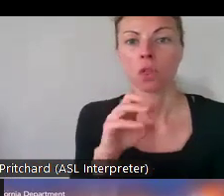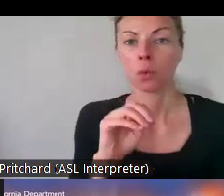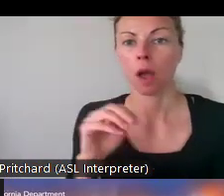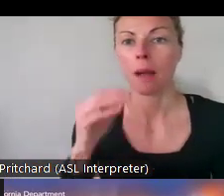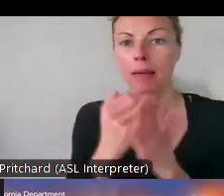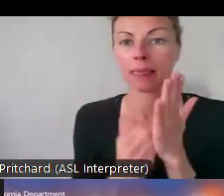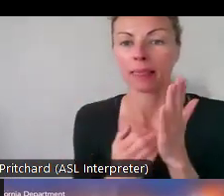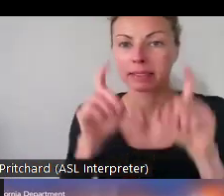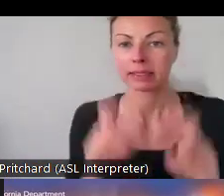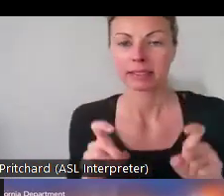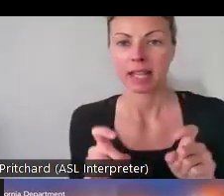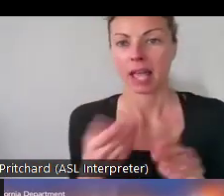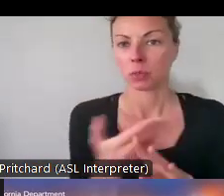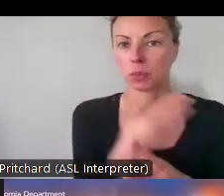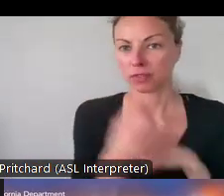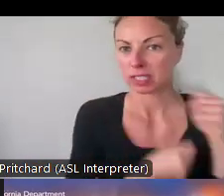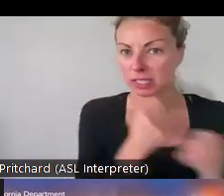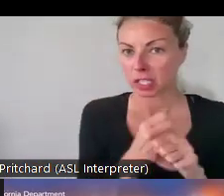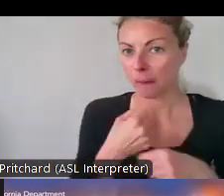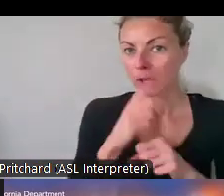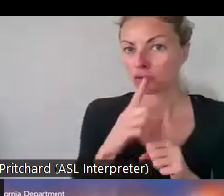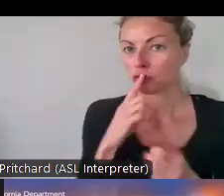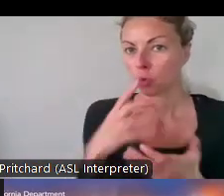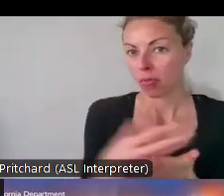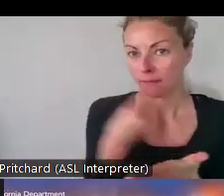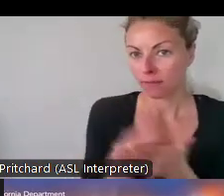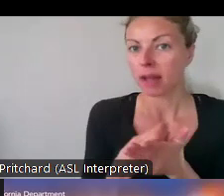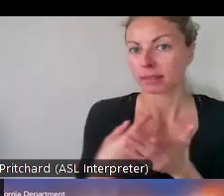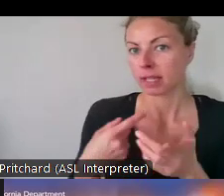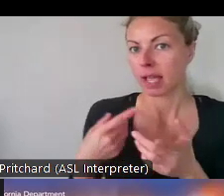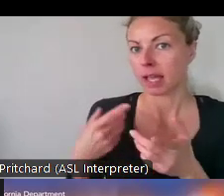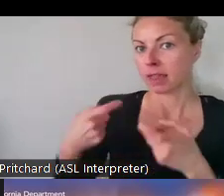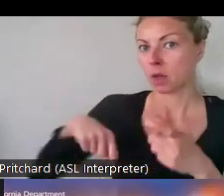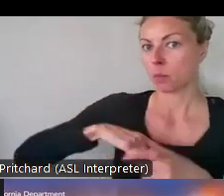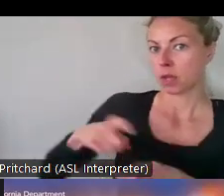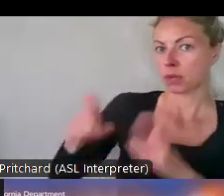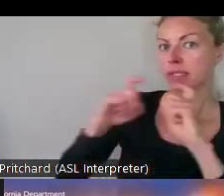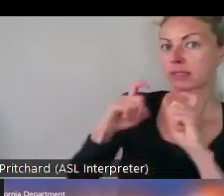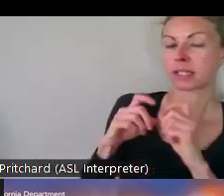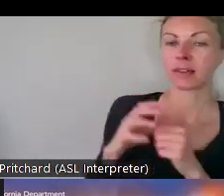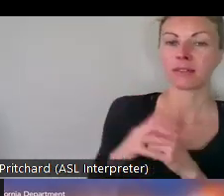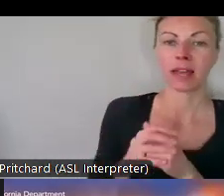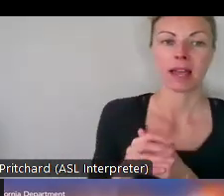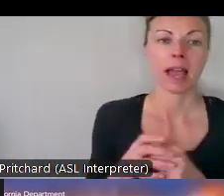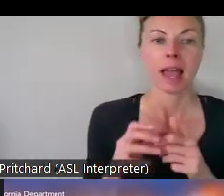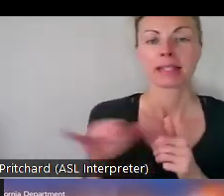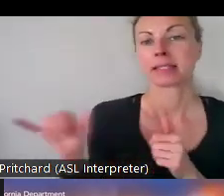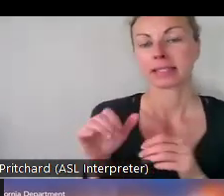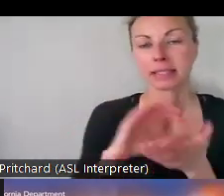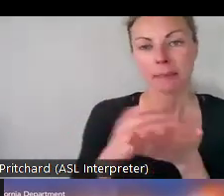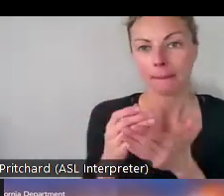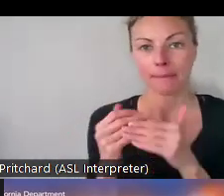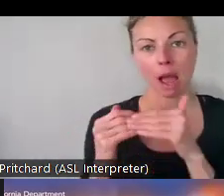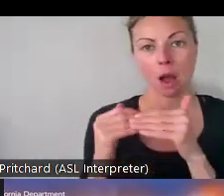2000 test. And that's to ensure that the funding that the PSA is receiving is at least as much as what they received in the year